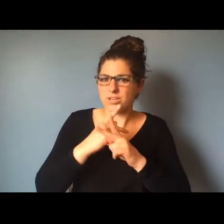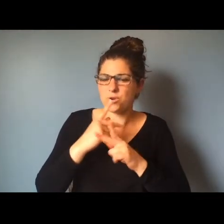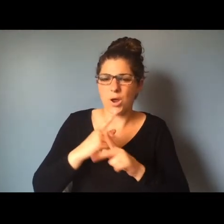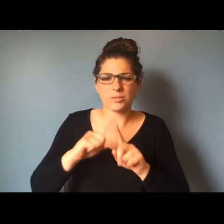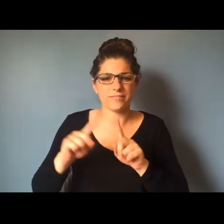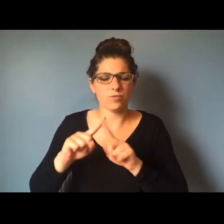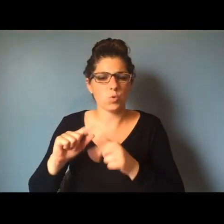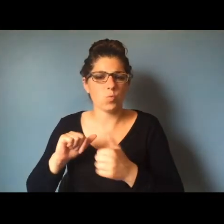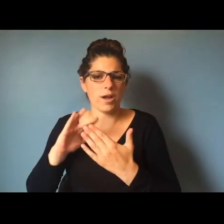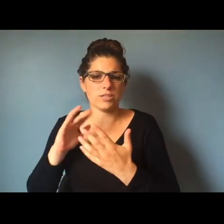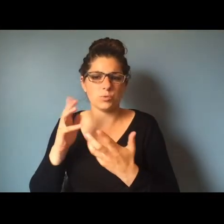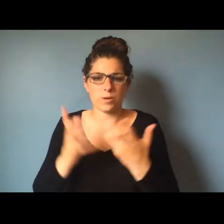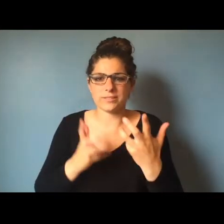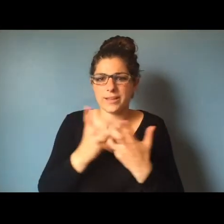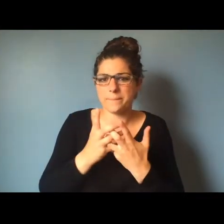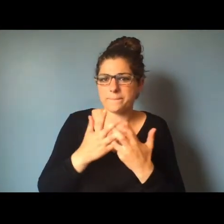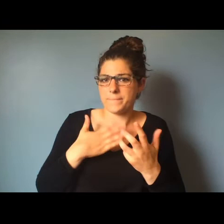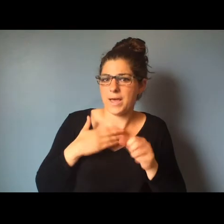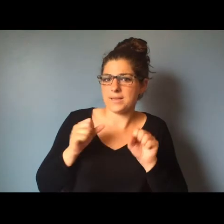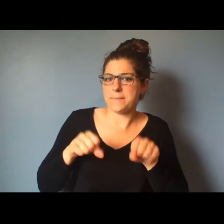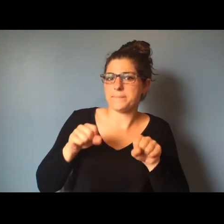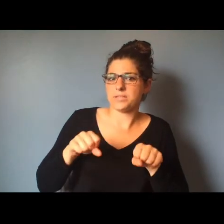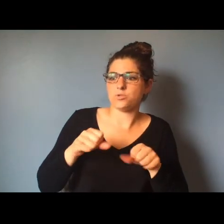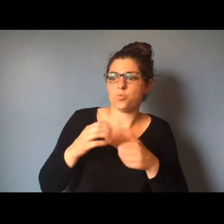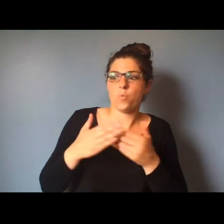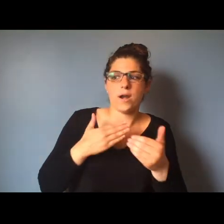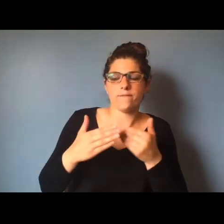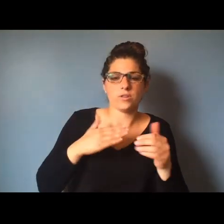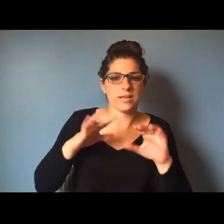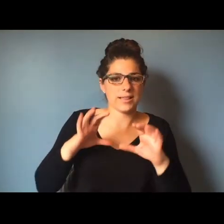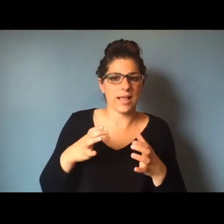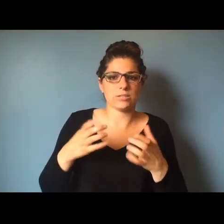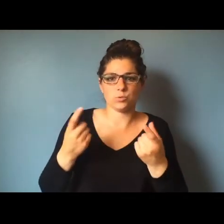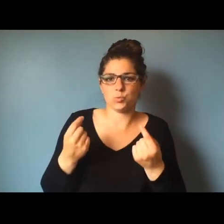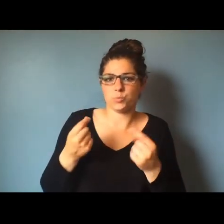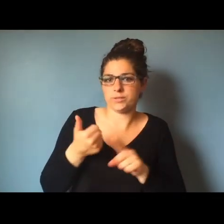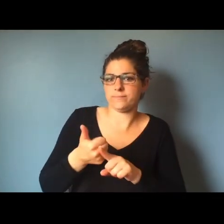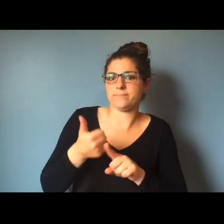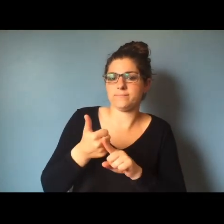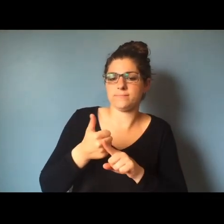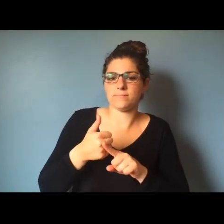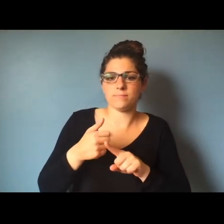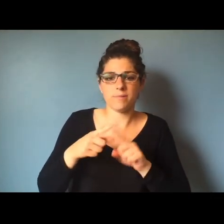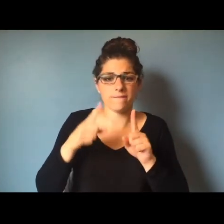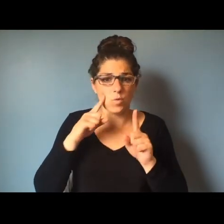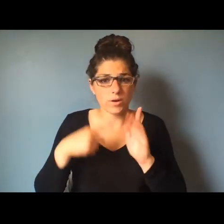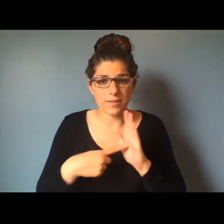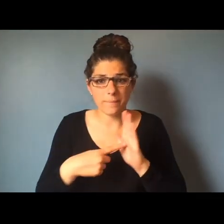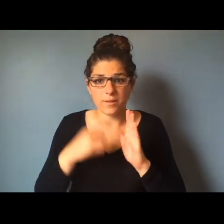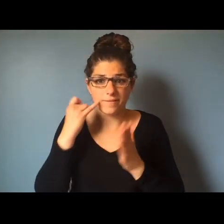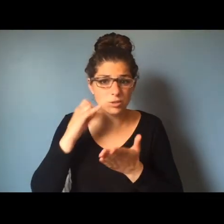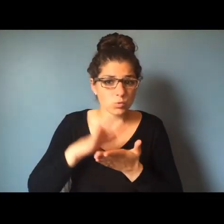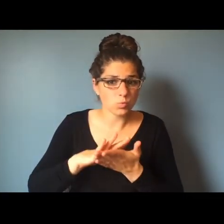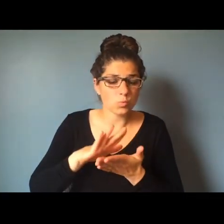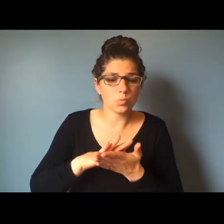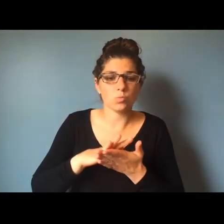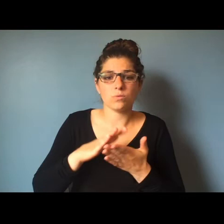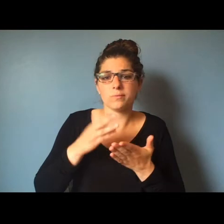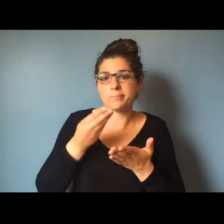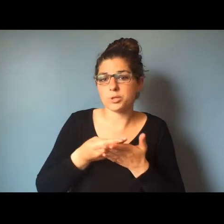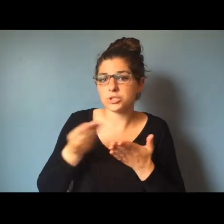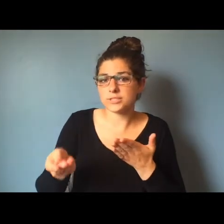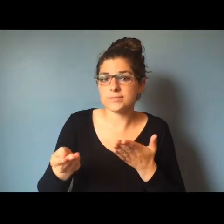different ways to adapt my capabilities to whatever the class was doing. But if, for instance, if a school